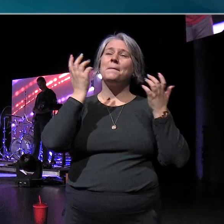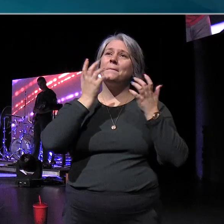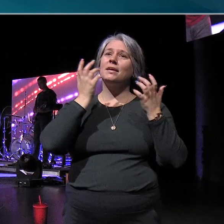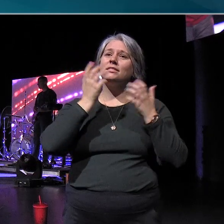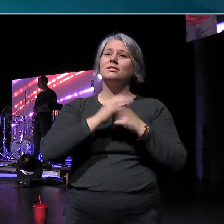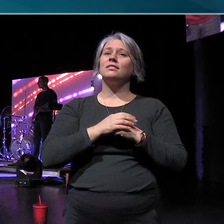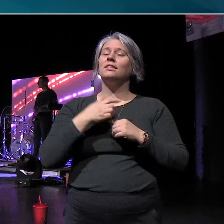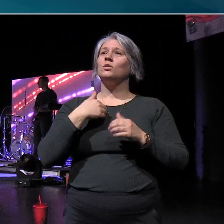We worship you.